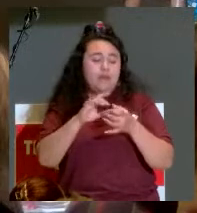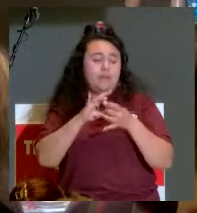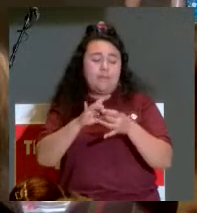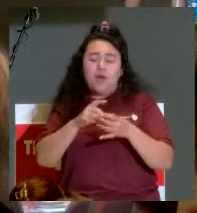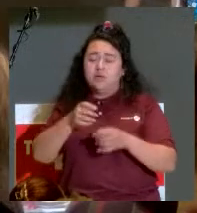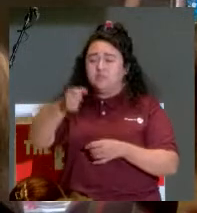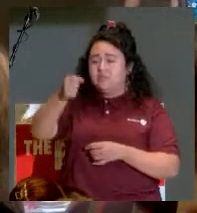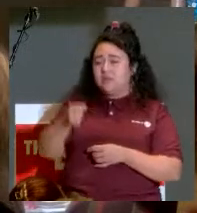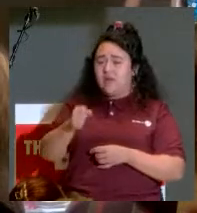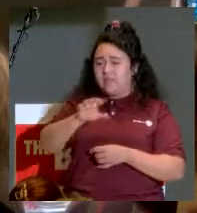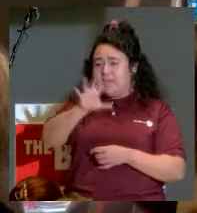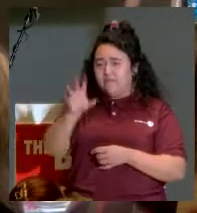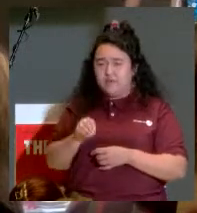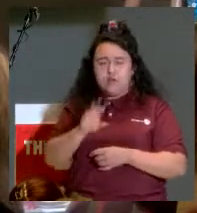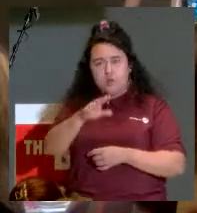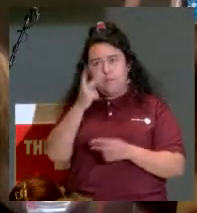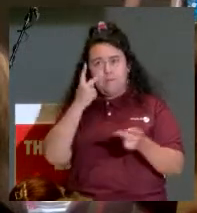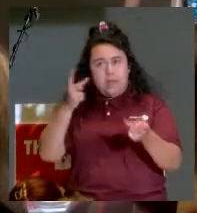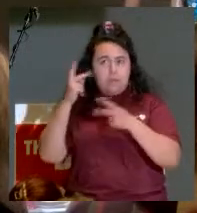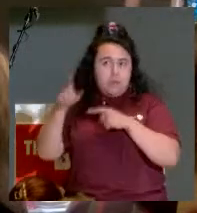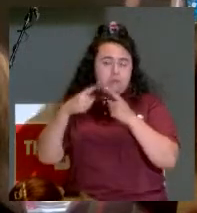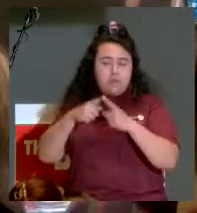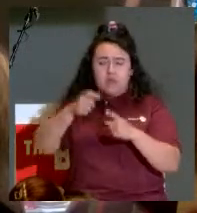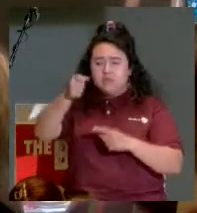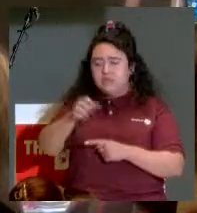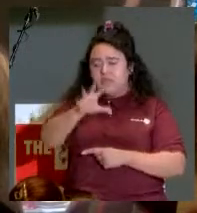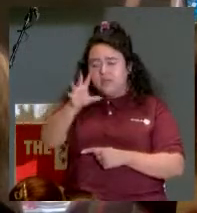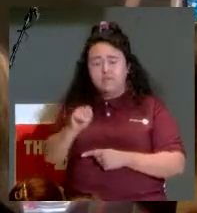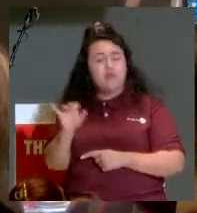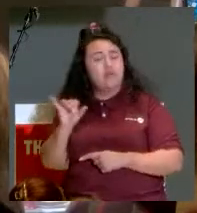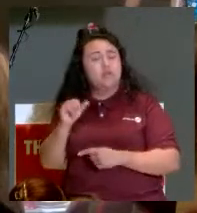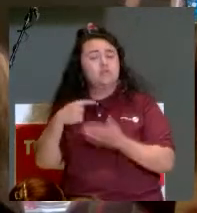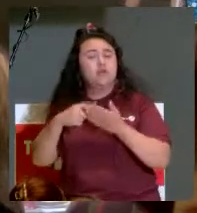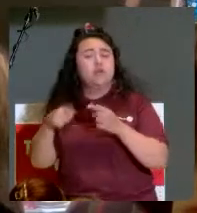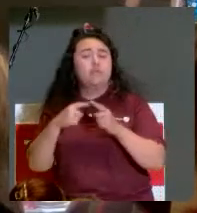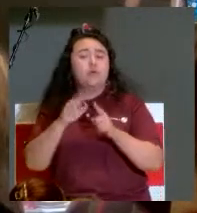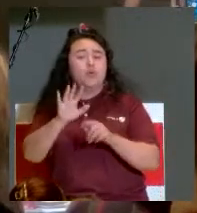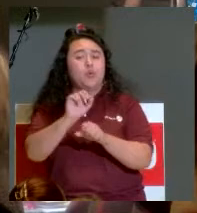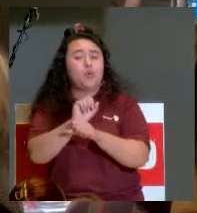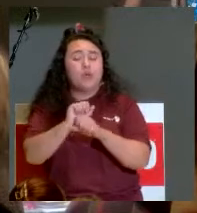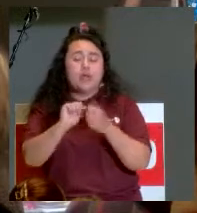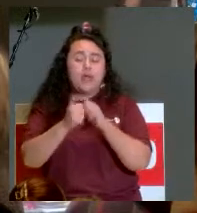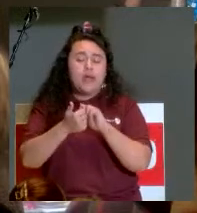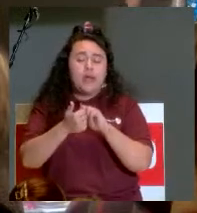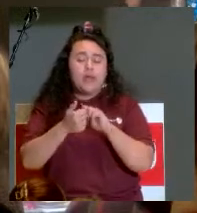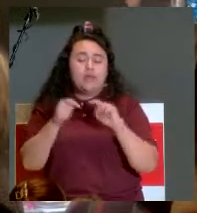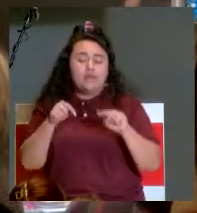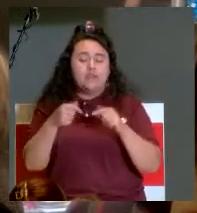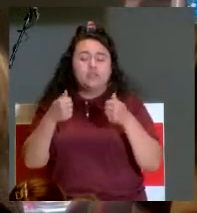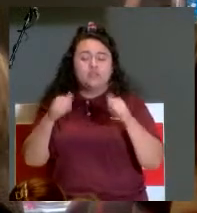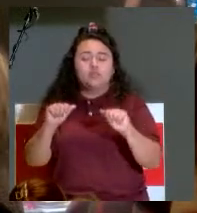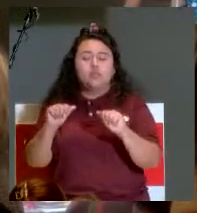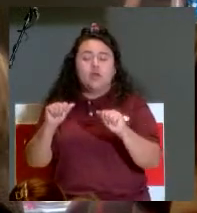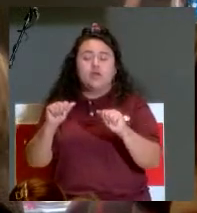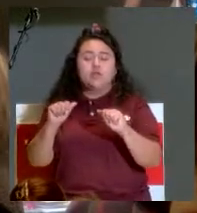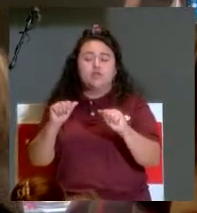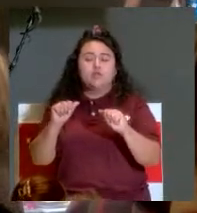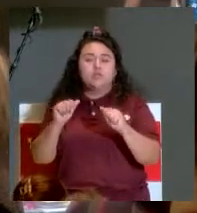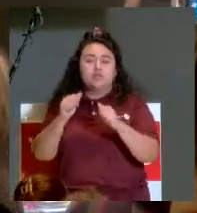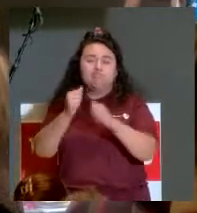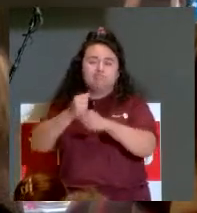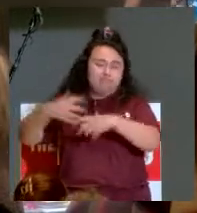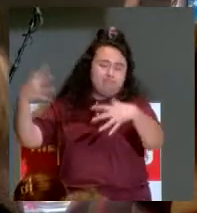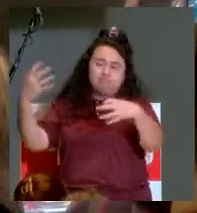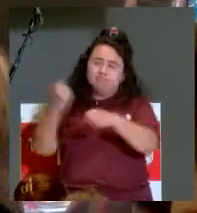Africa? Like, what's a memory about South Africa? And then maybe talk about how your work tries to implode